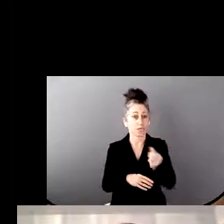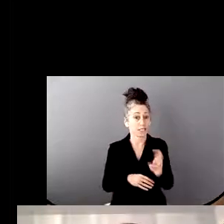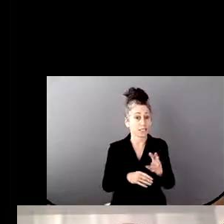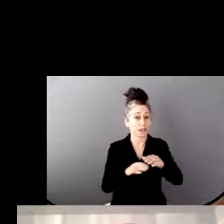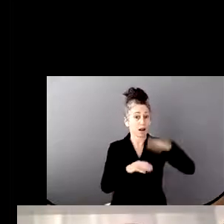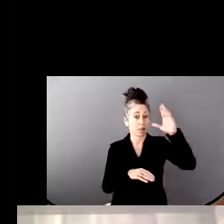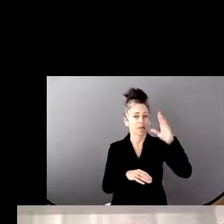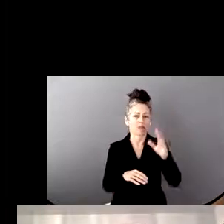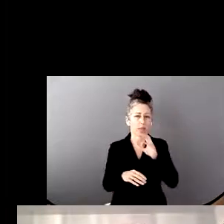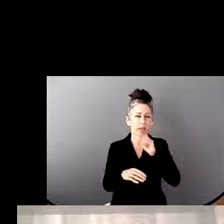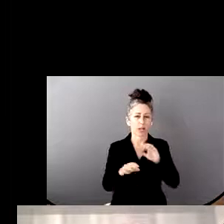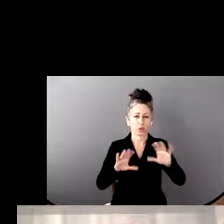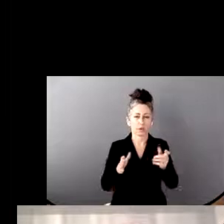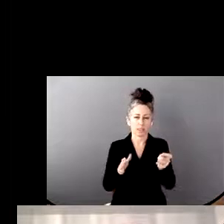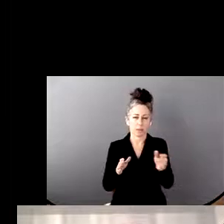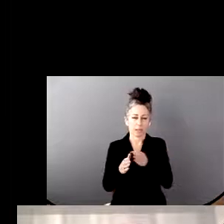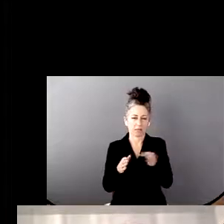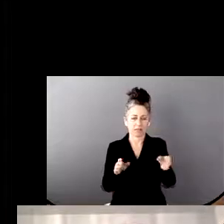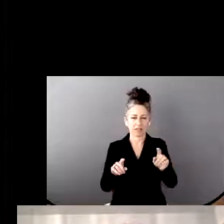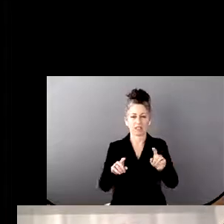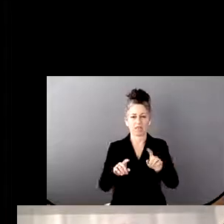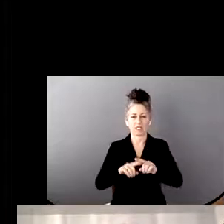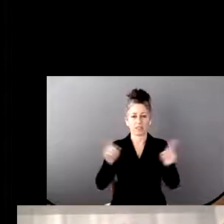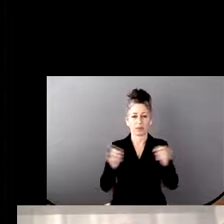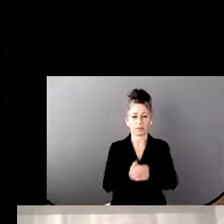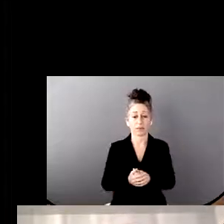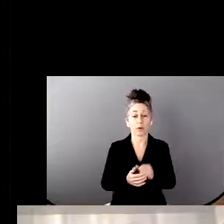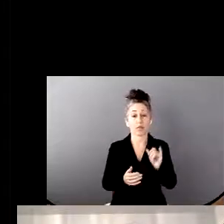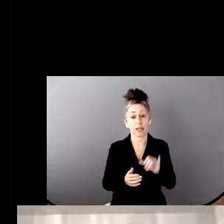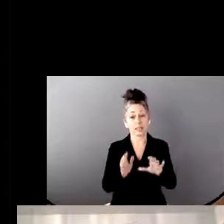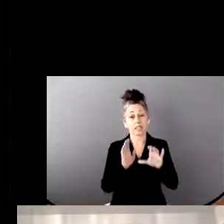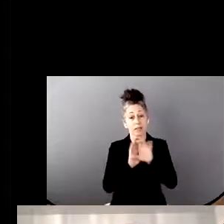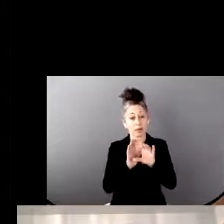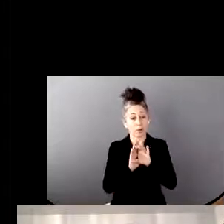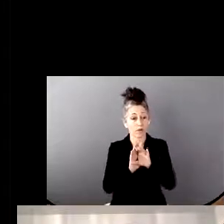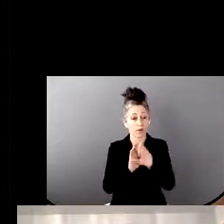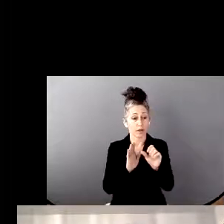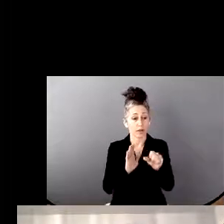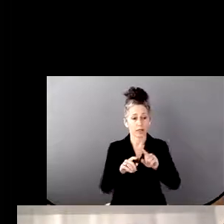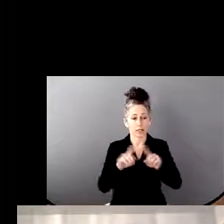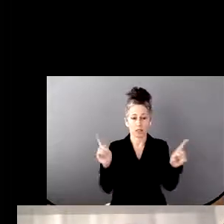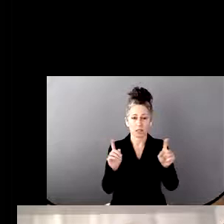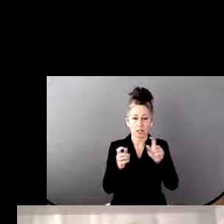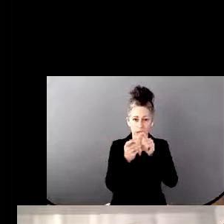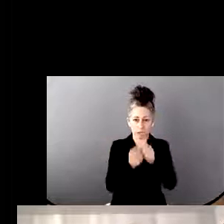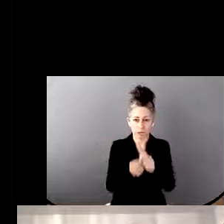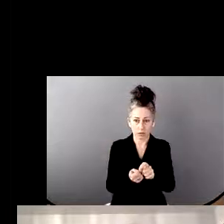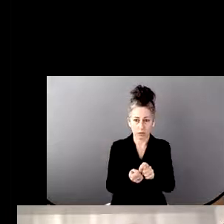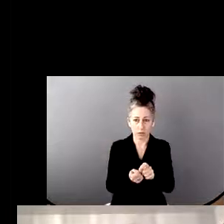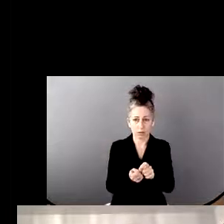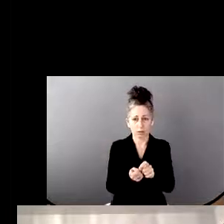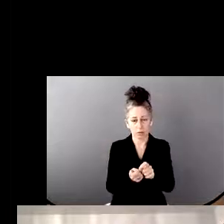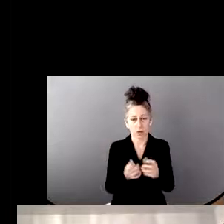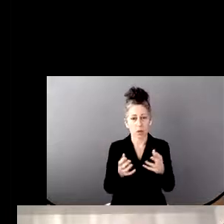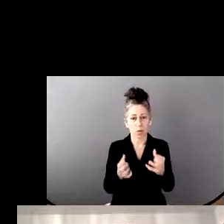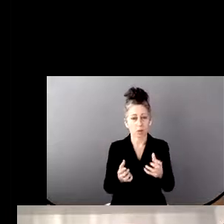there. I think that pretty much covers the infographic and all the different details. So we'd just like to give a